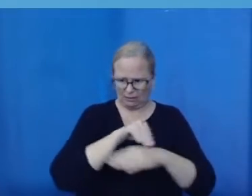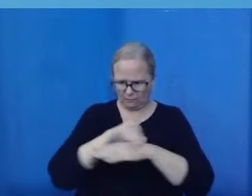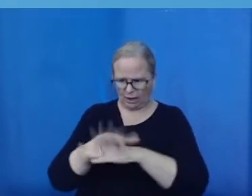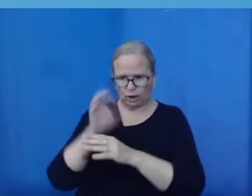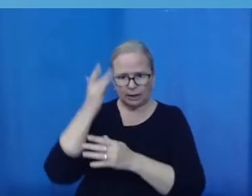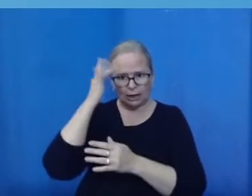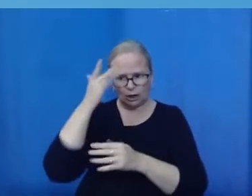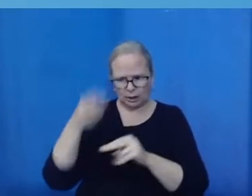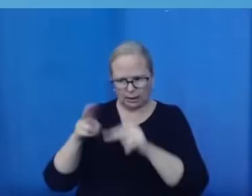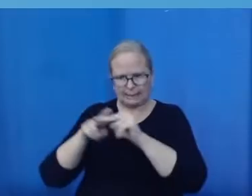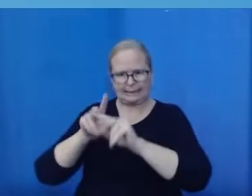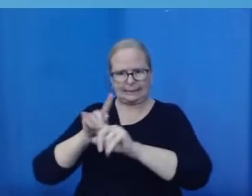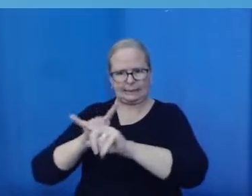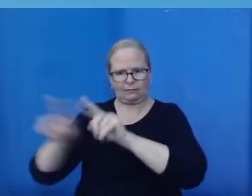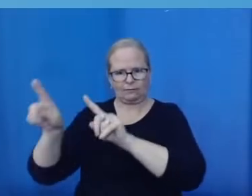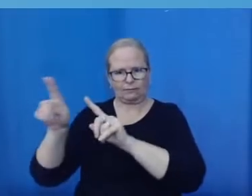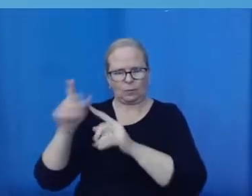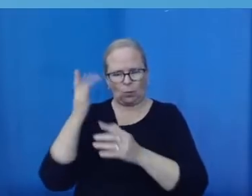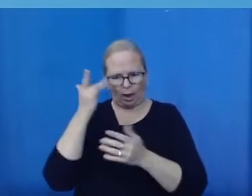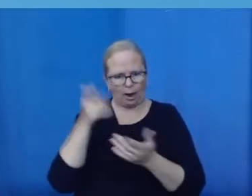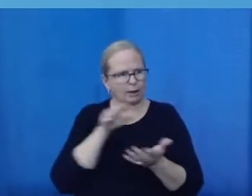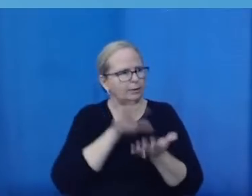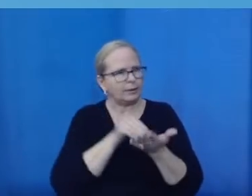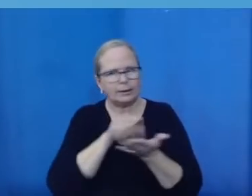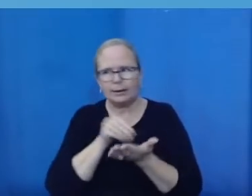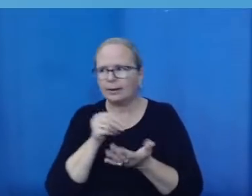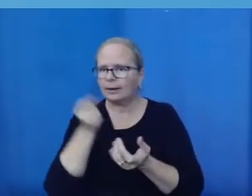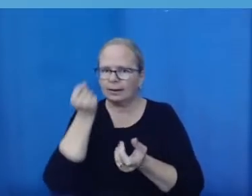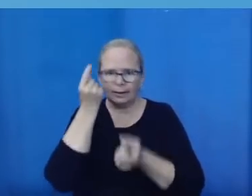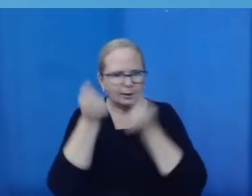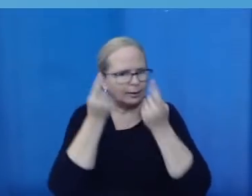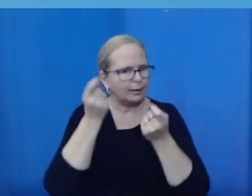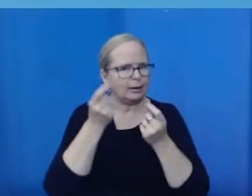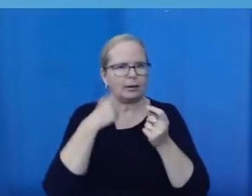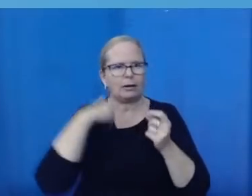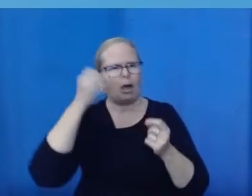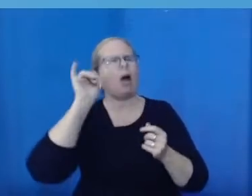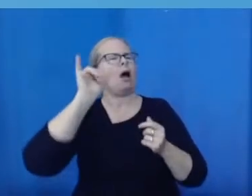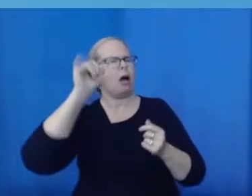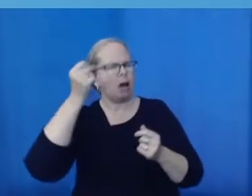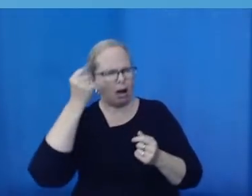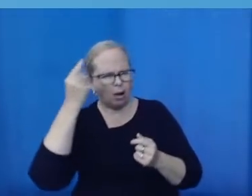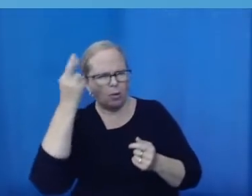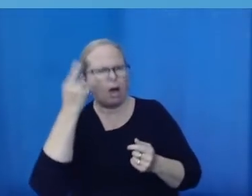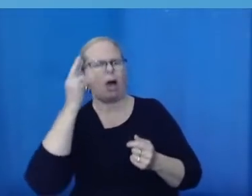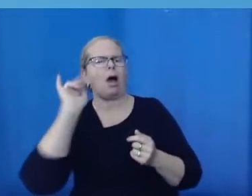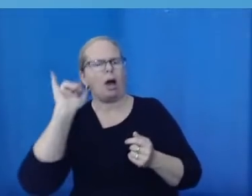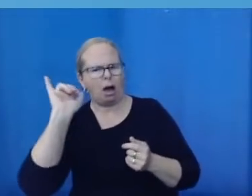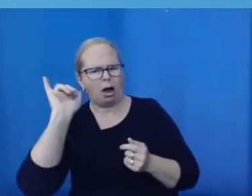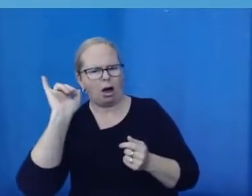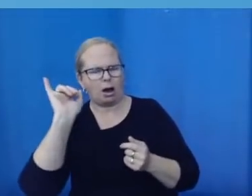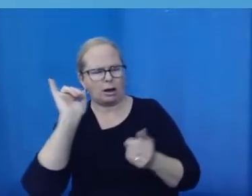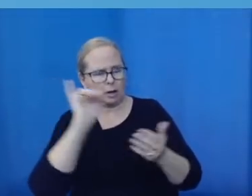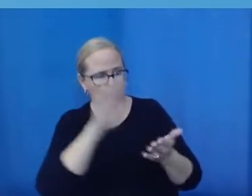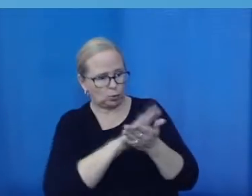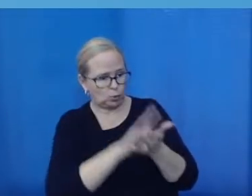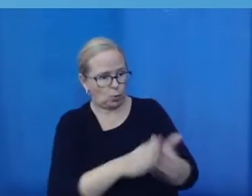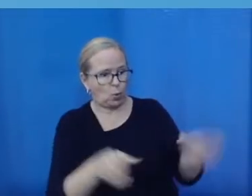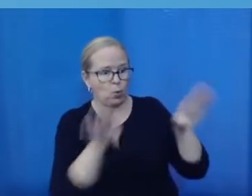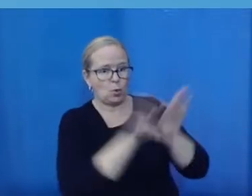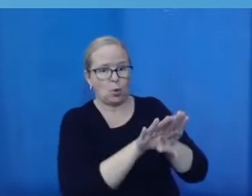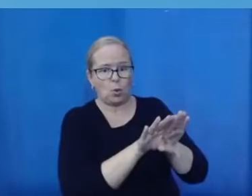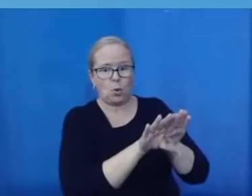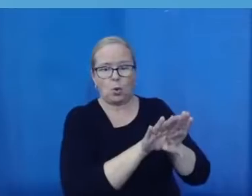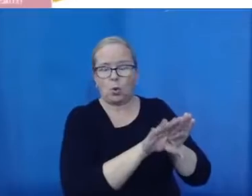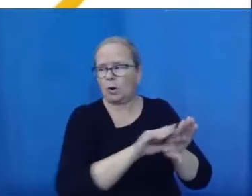school closures, we see these huge gaps in learning as well as the social emotional piece. So there's a lot going on there. You can go on to the next